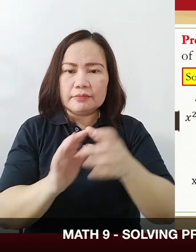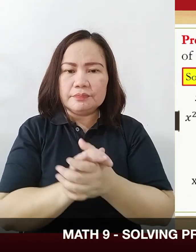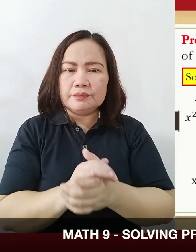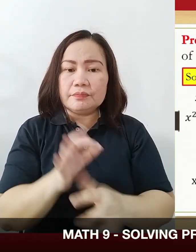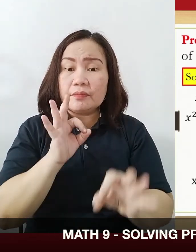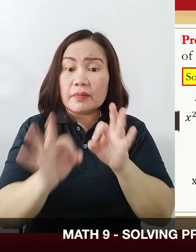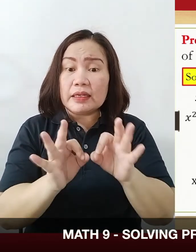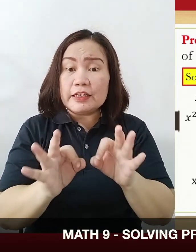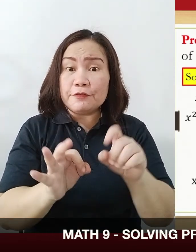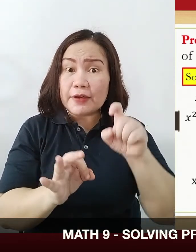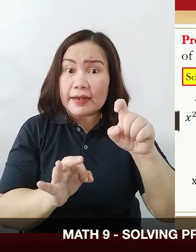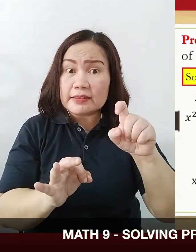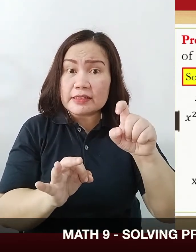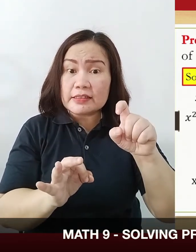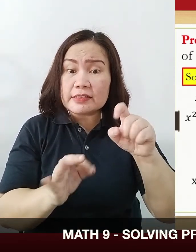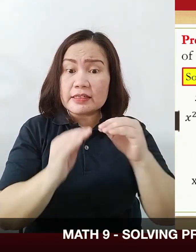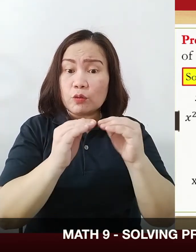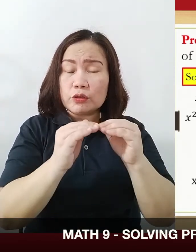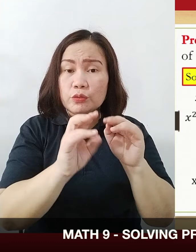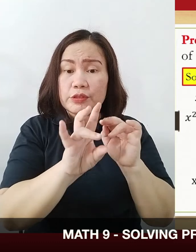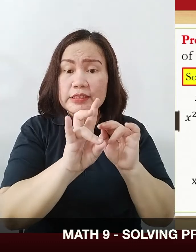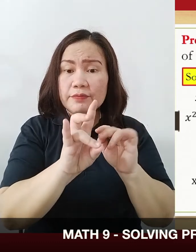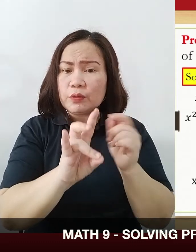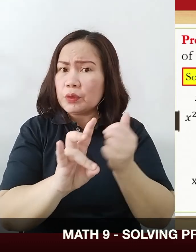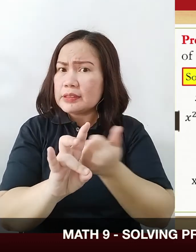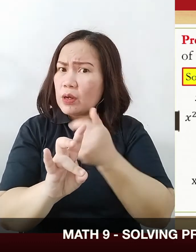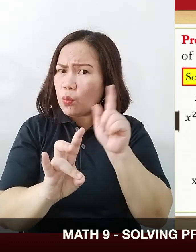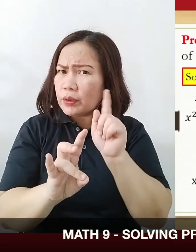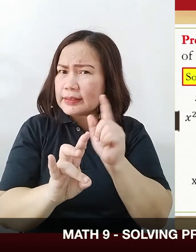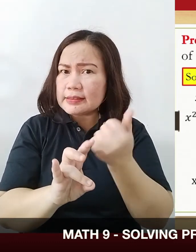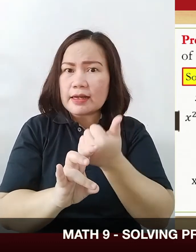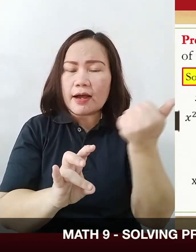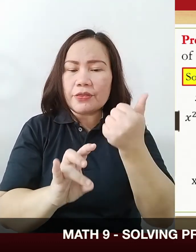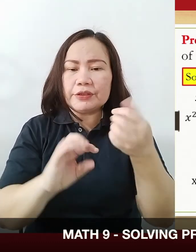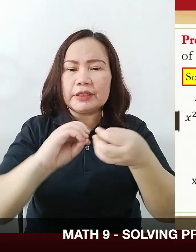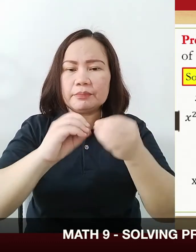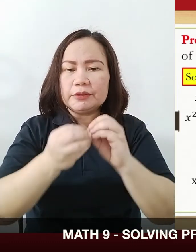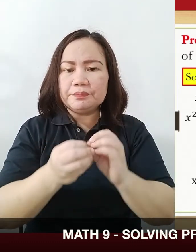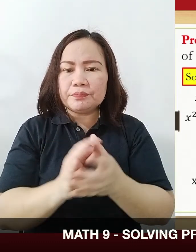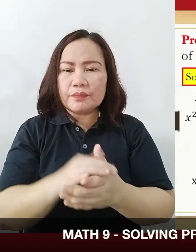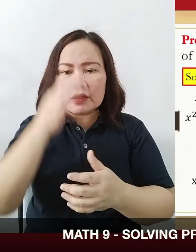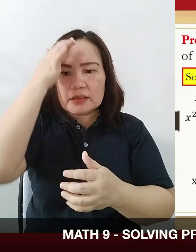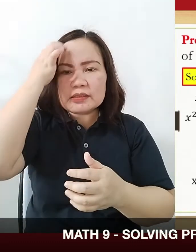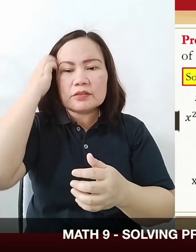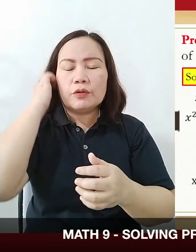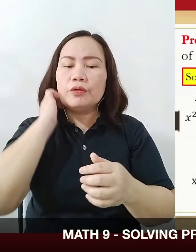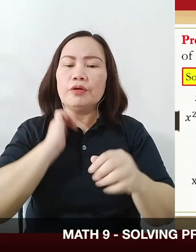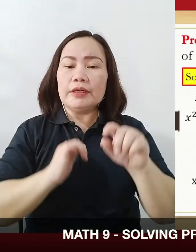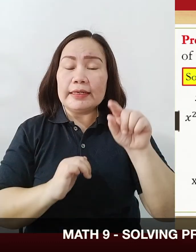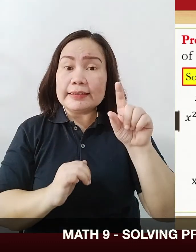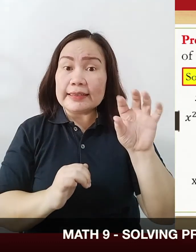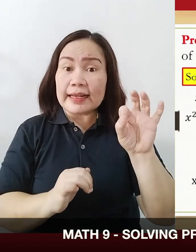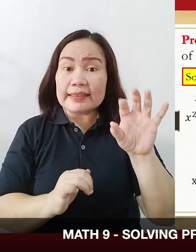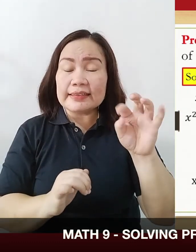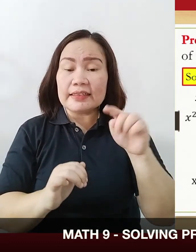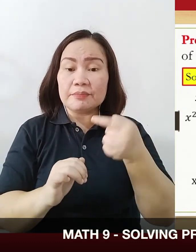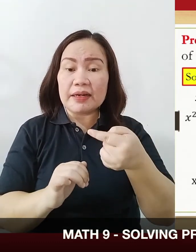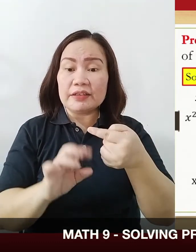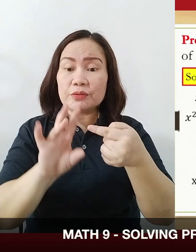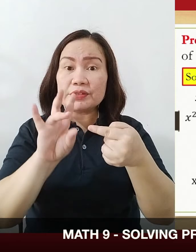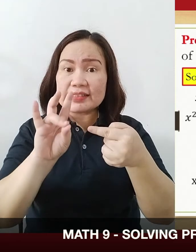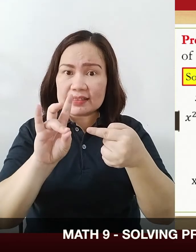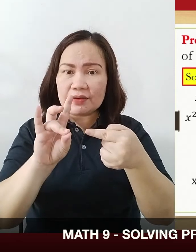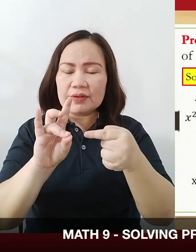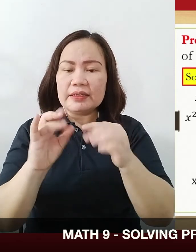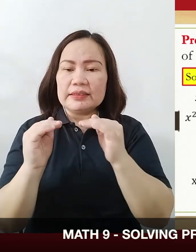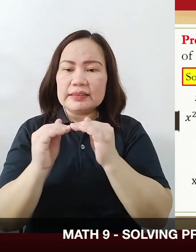If your x is equal to 7, what is the other number? So, 19 minus x, which is 7, so that is